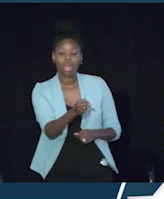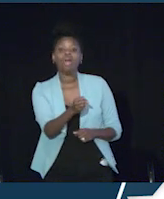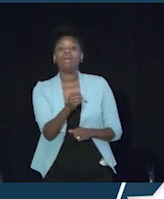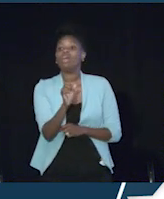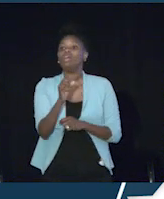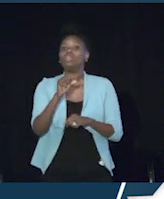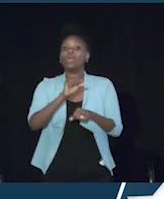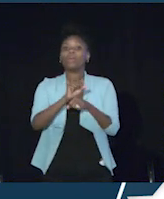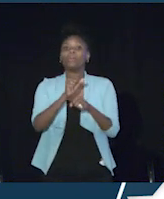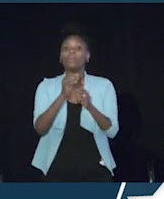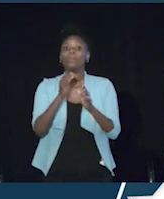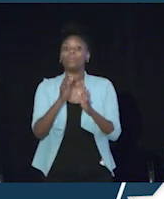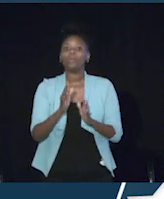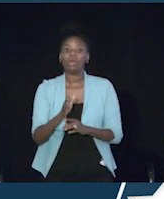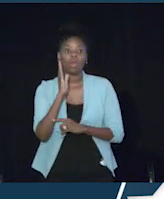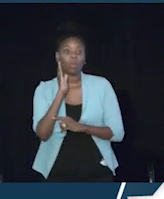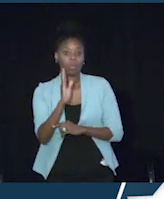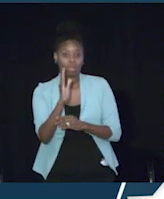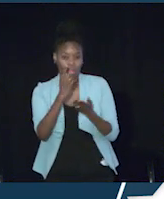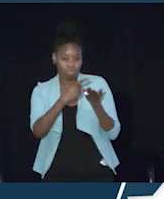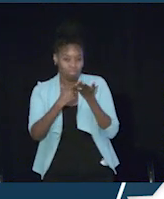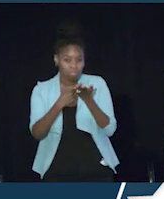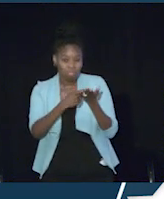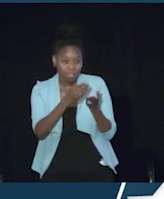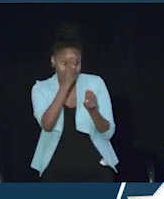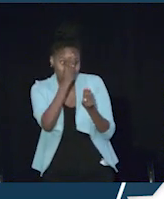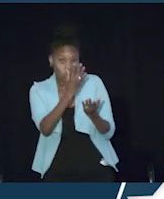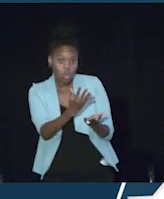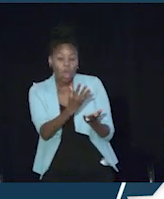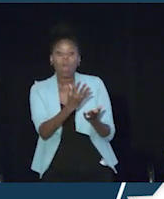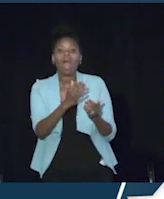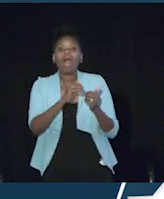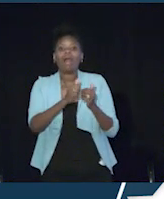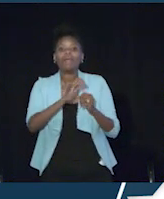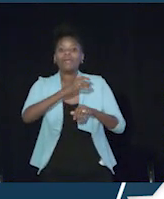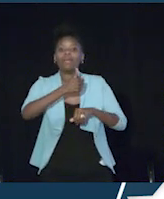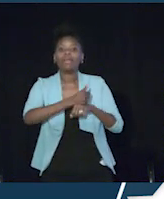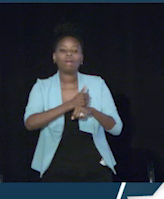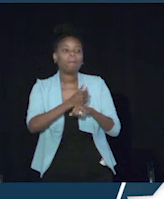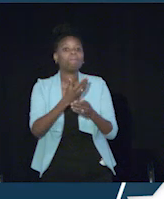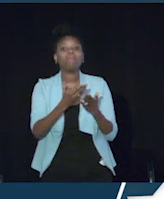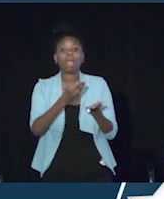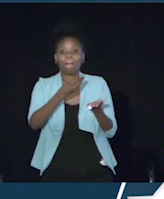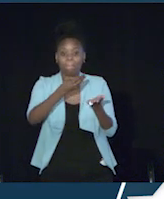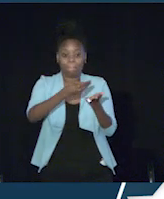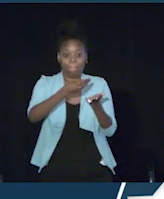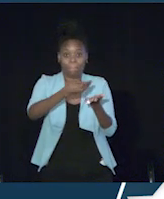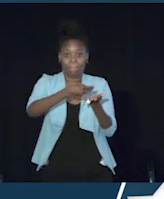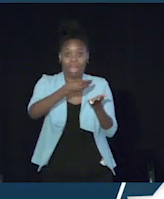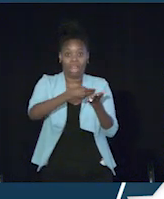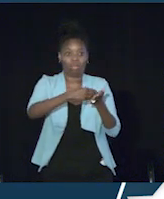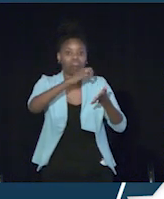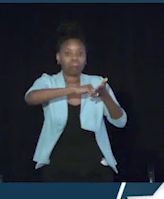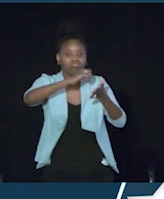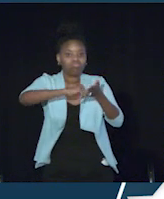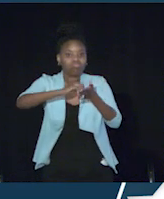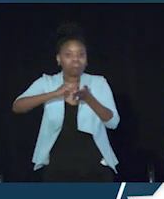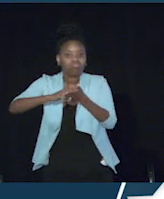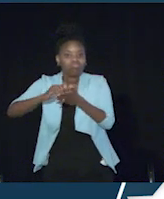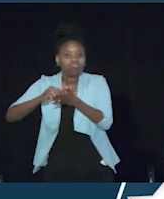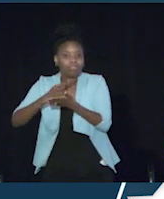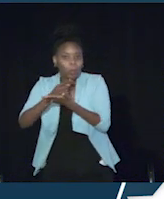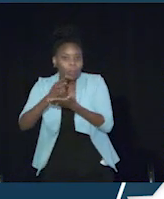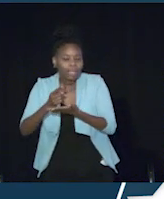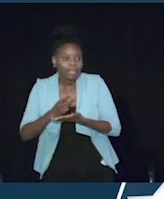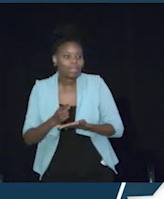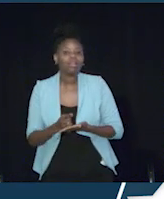on employment-related responsibilities such as payroll deduction, insurance, retirement benefits,